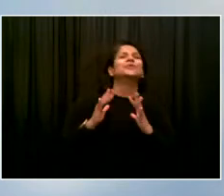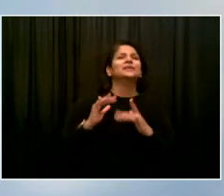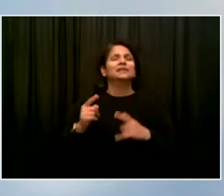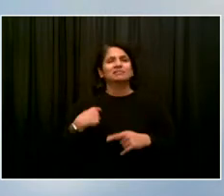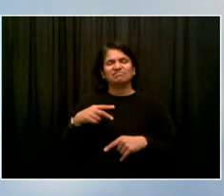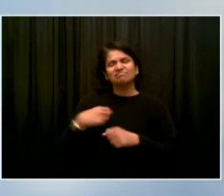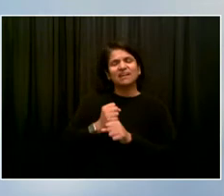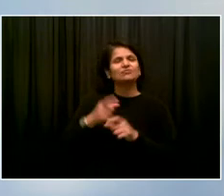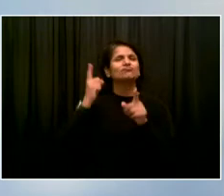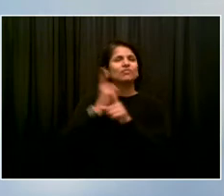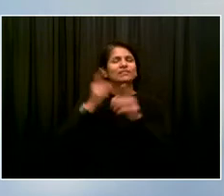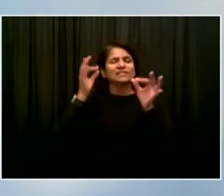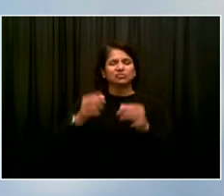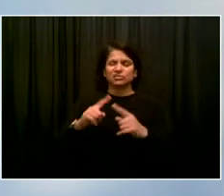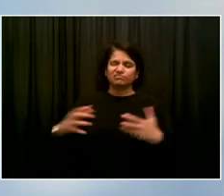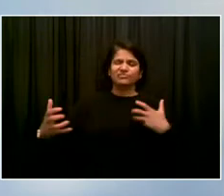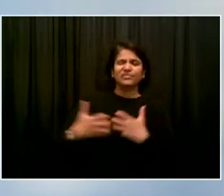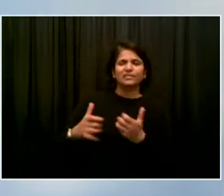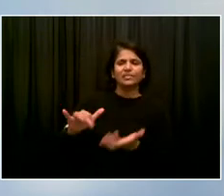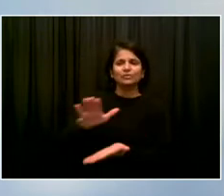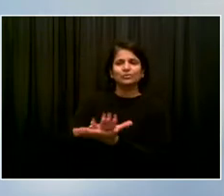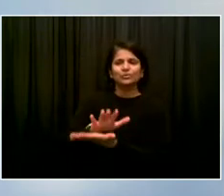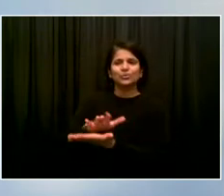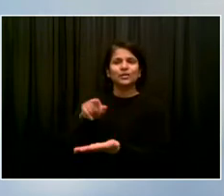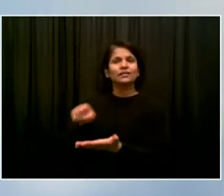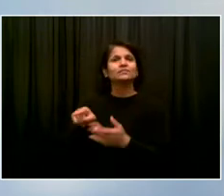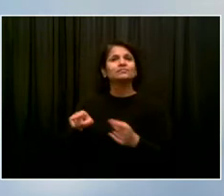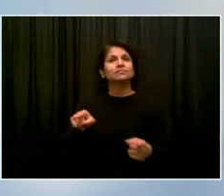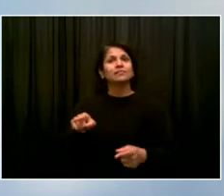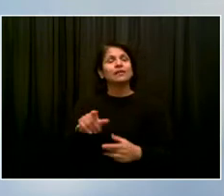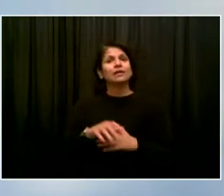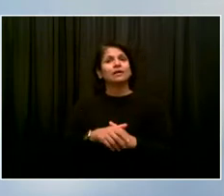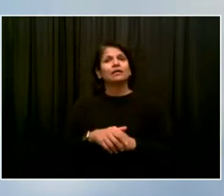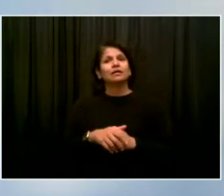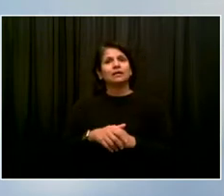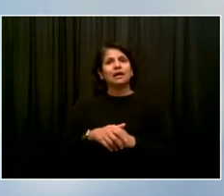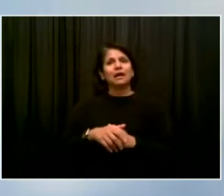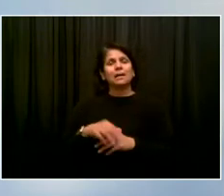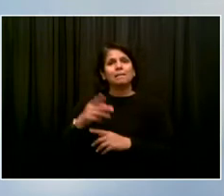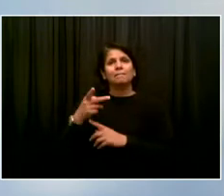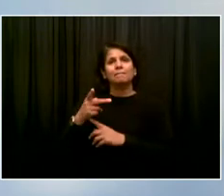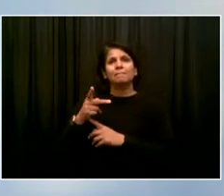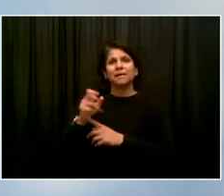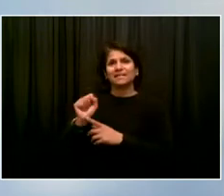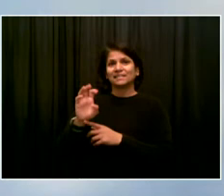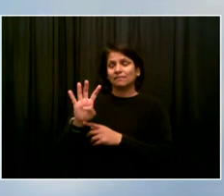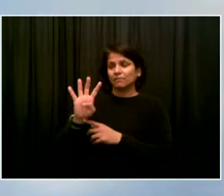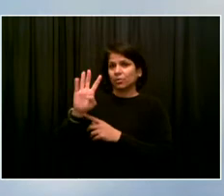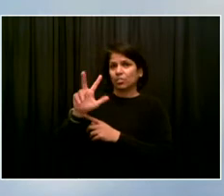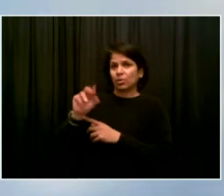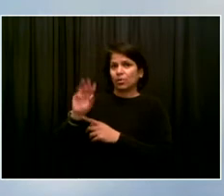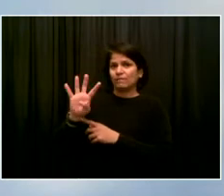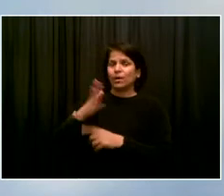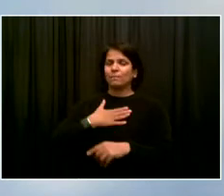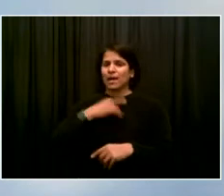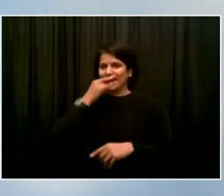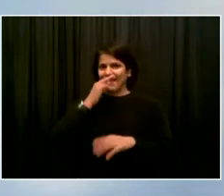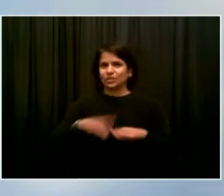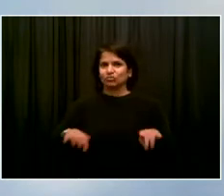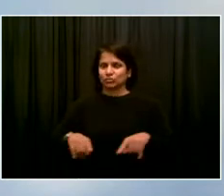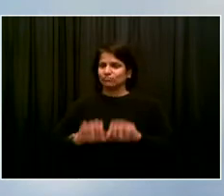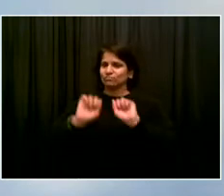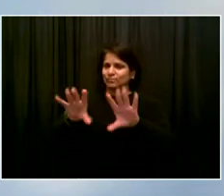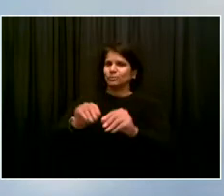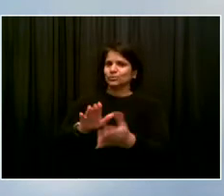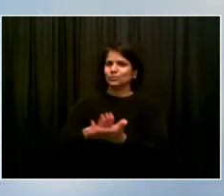Academically, PS 304 has gave my boys a high quality learning experience, regardless of whether instructions